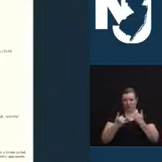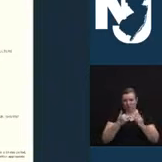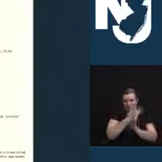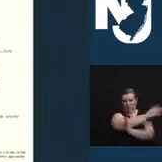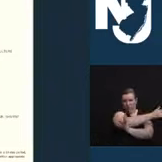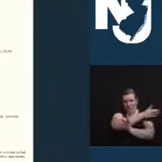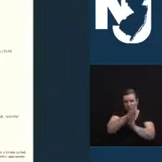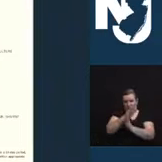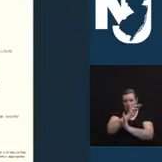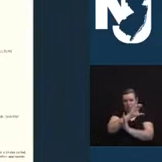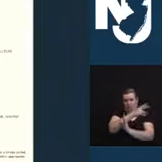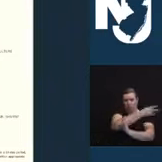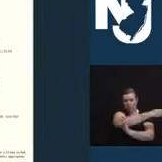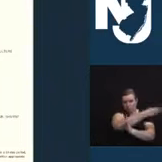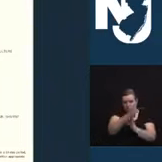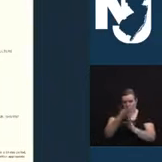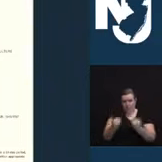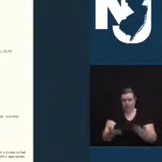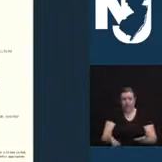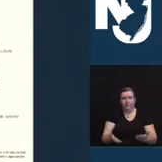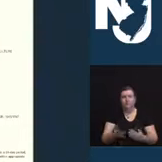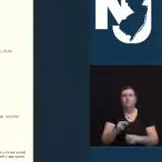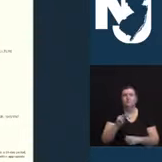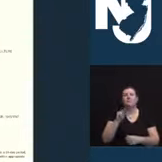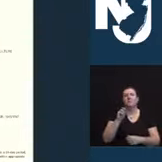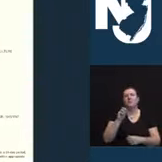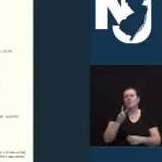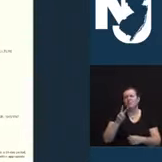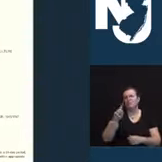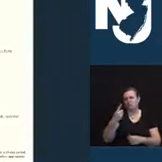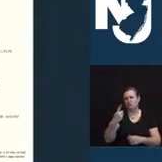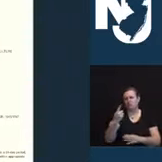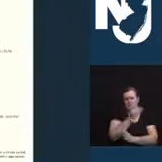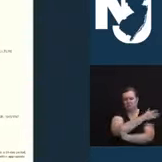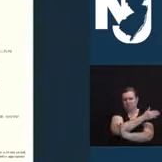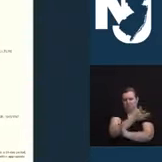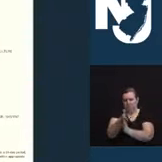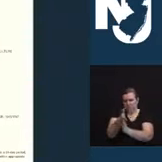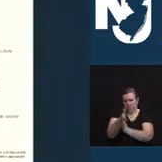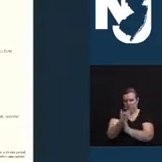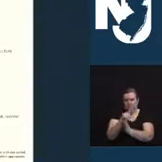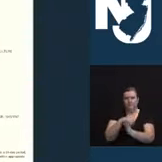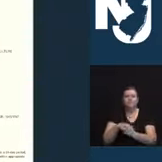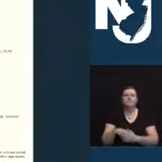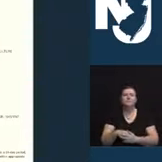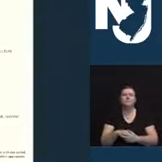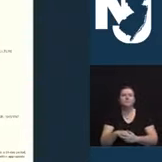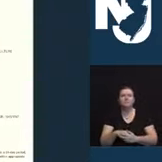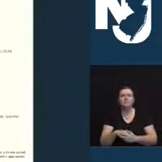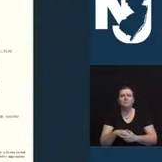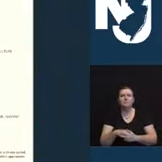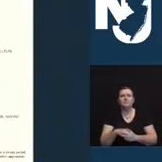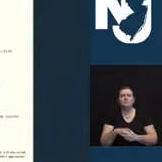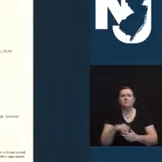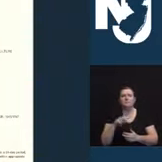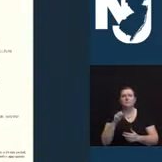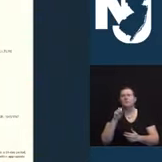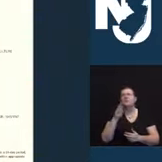traced because individuals answered the call, gave sufficient information for the public health